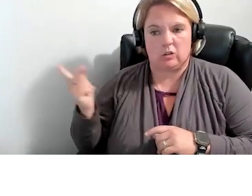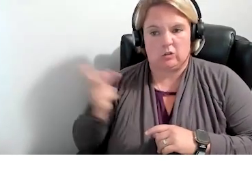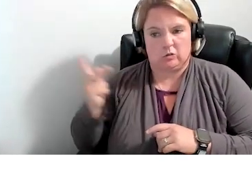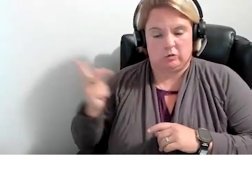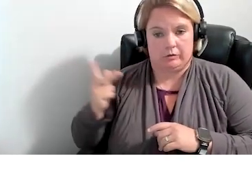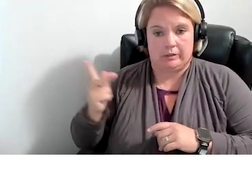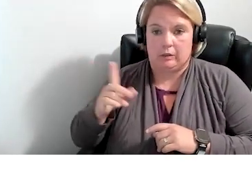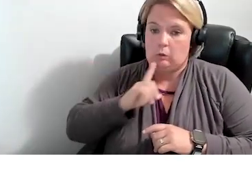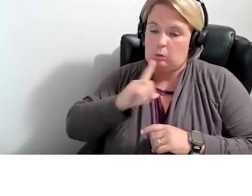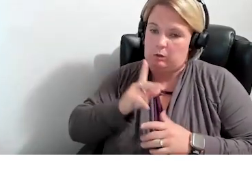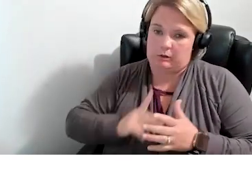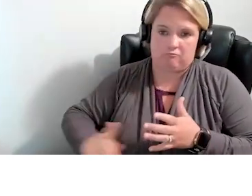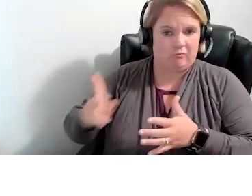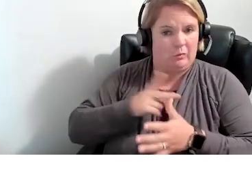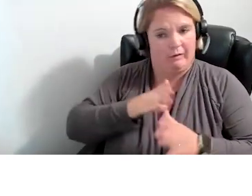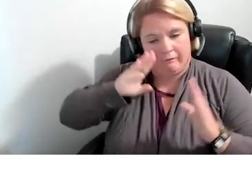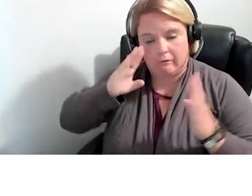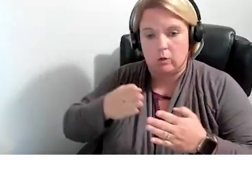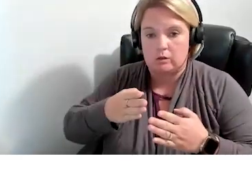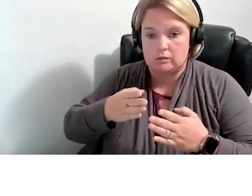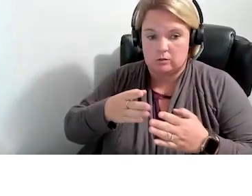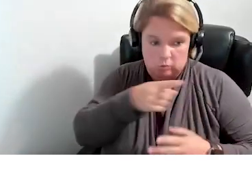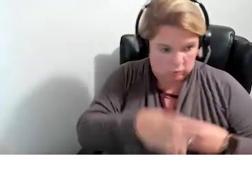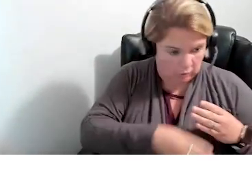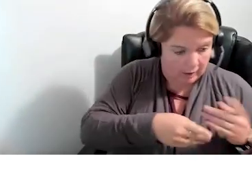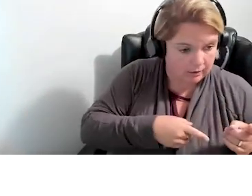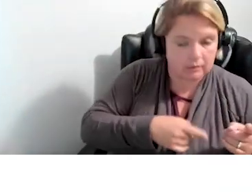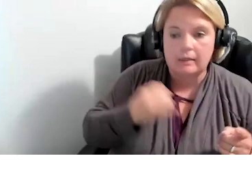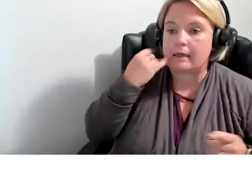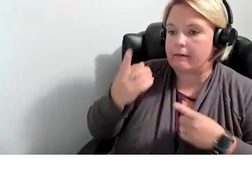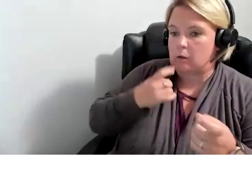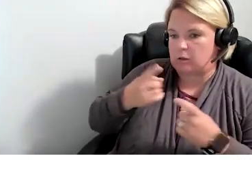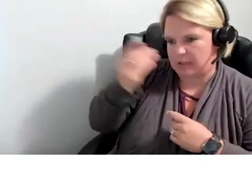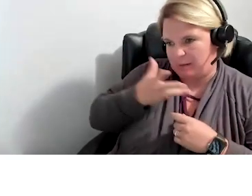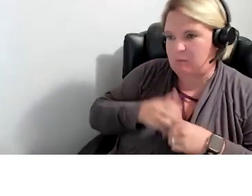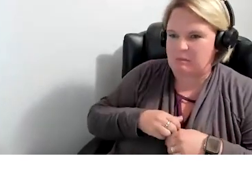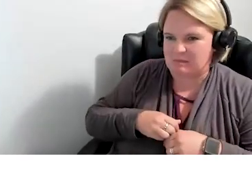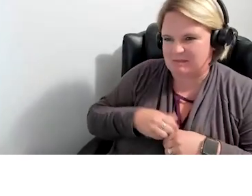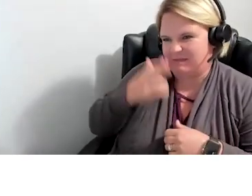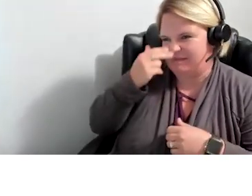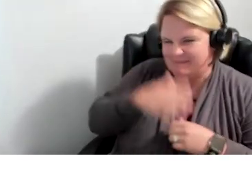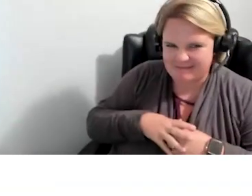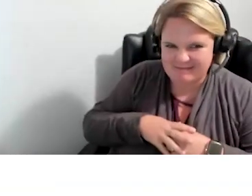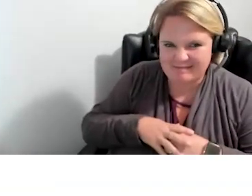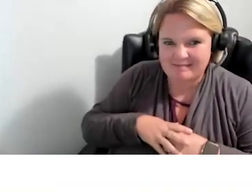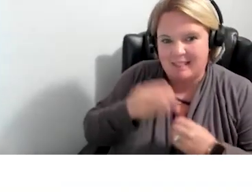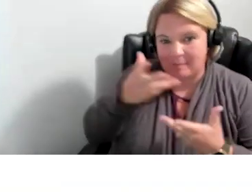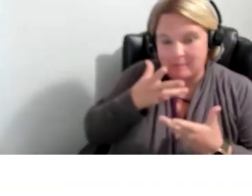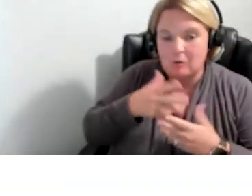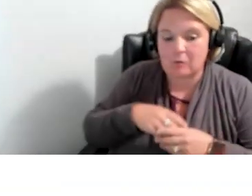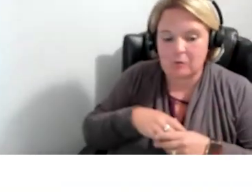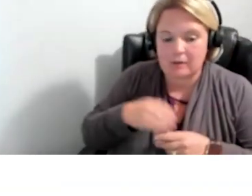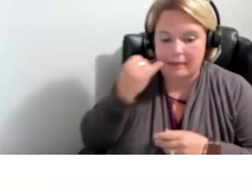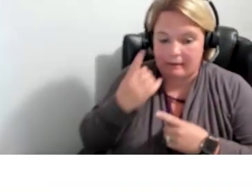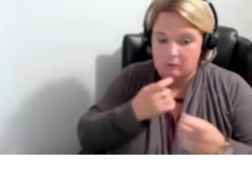high priority around that. You want to say anything about that? If you have any questions. Yeah. If you have any I know questions. that, you know, we only have 15 minutes, but,